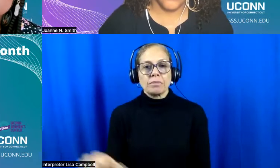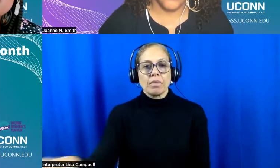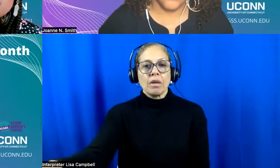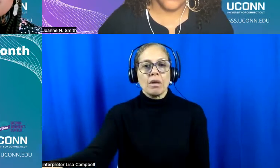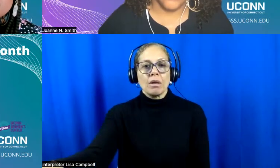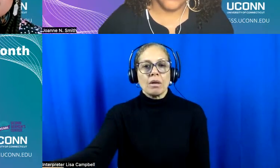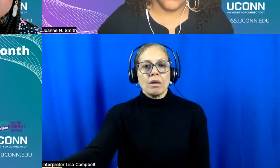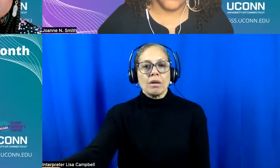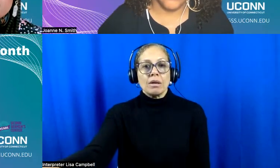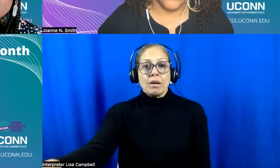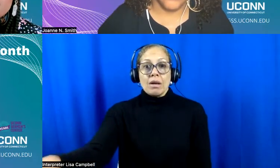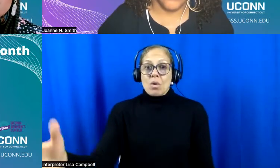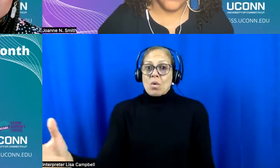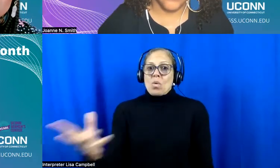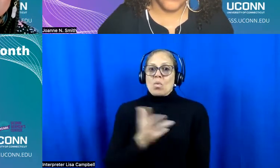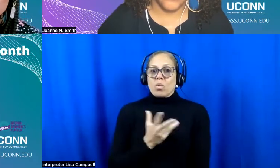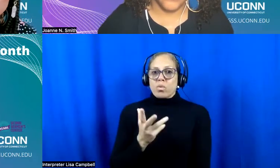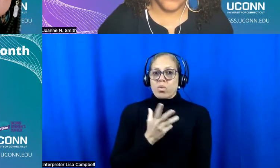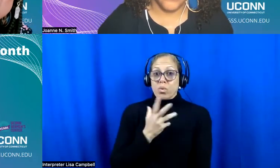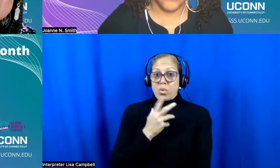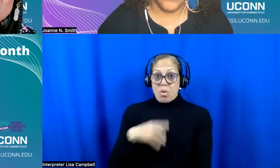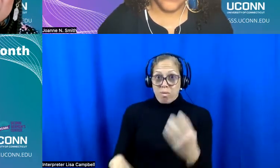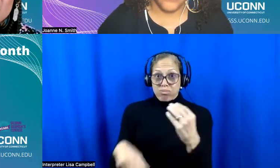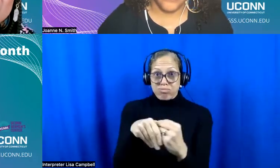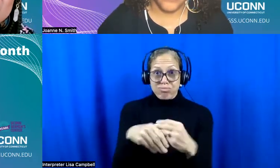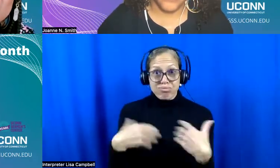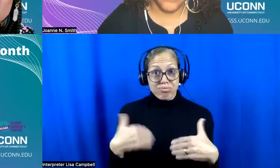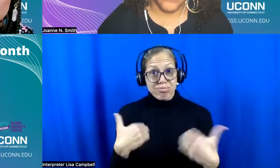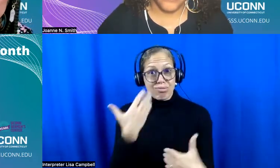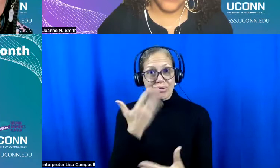Wow, I'm not sure how much more I can add.